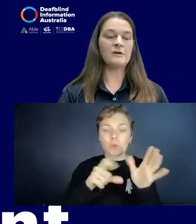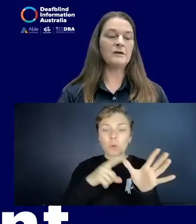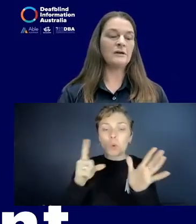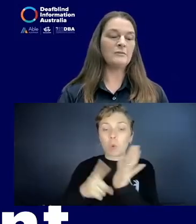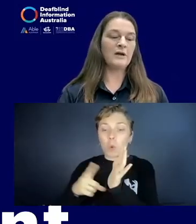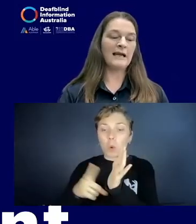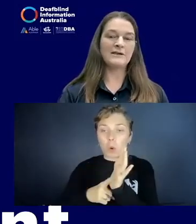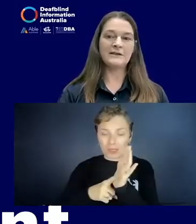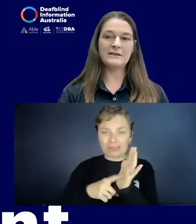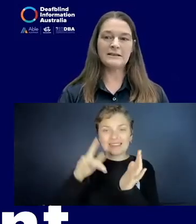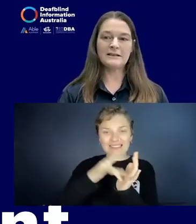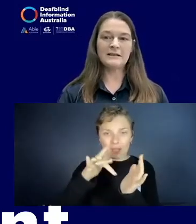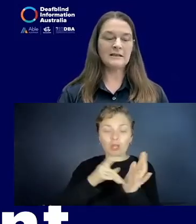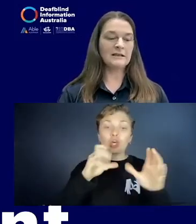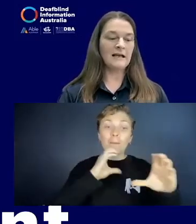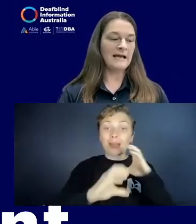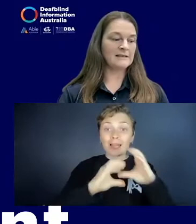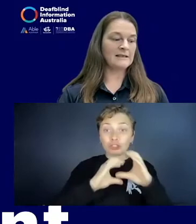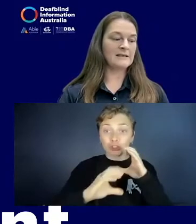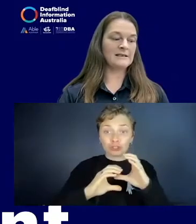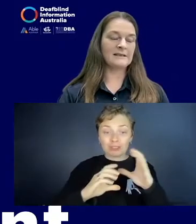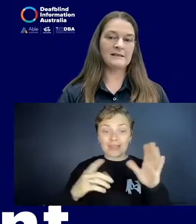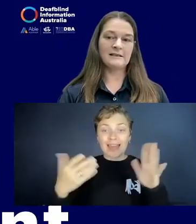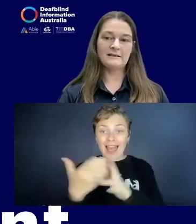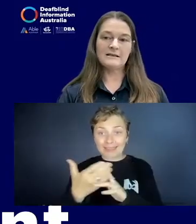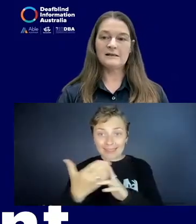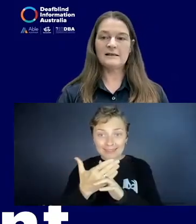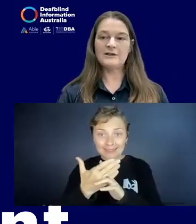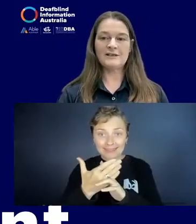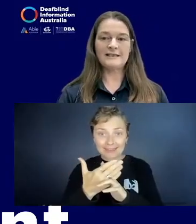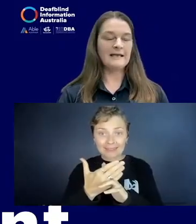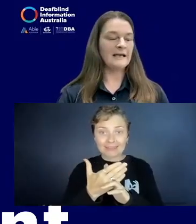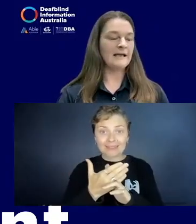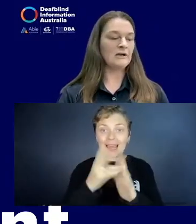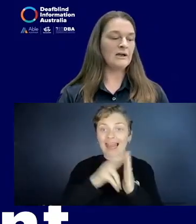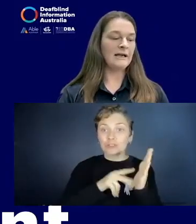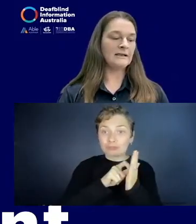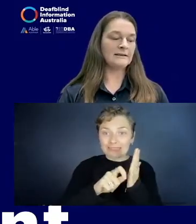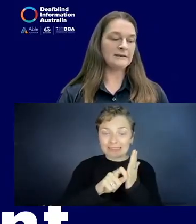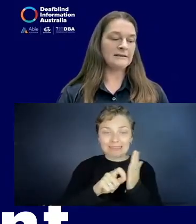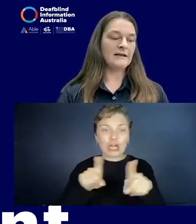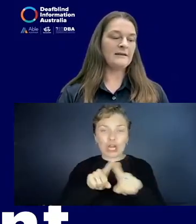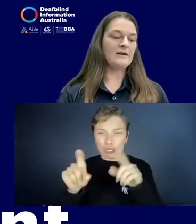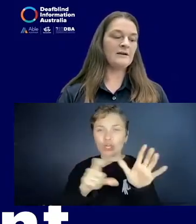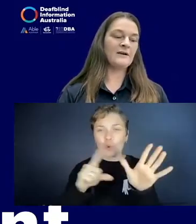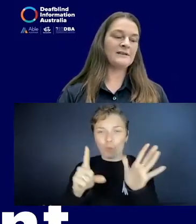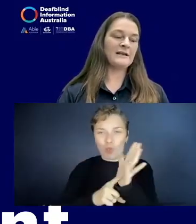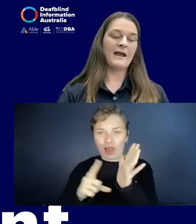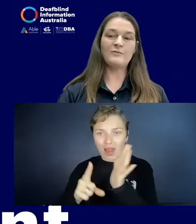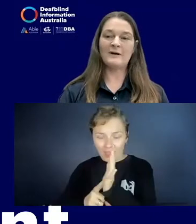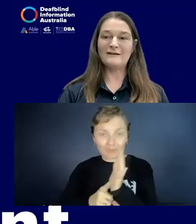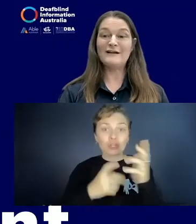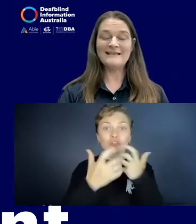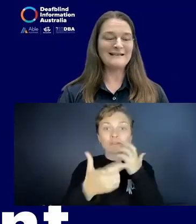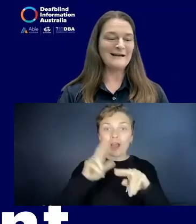for Communication, Access, Literacy and Learning, at the University of